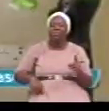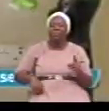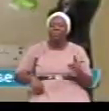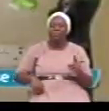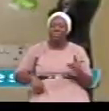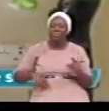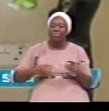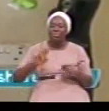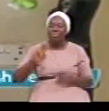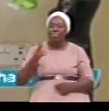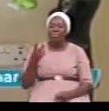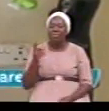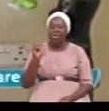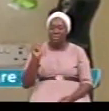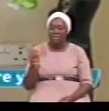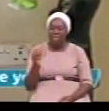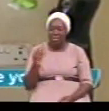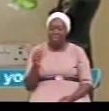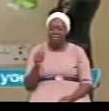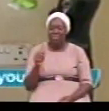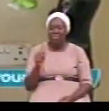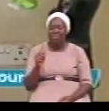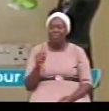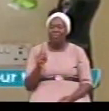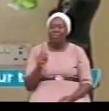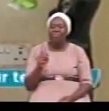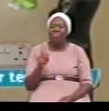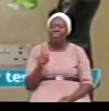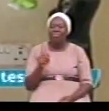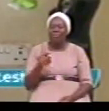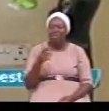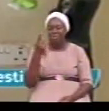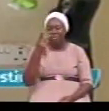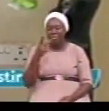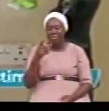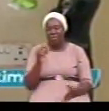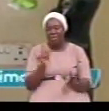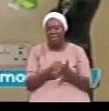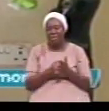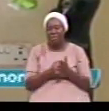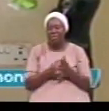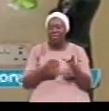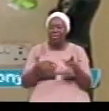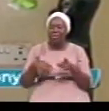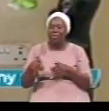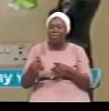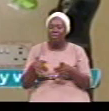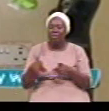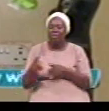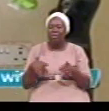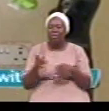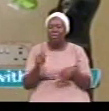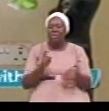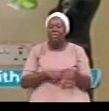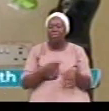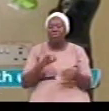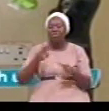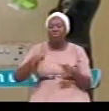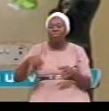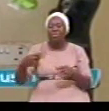My second testimony goes thus. I discovered during the time of this Port